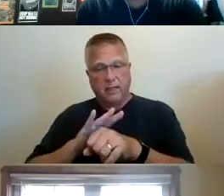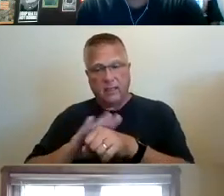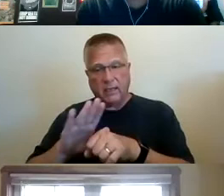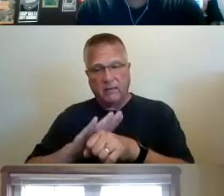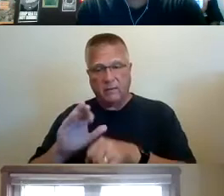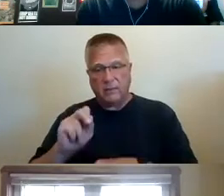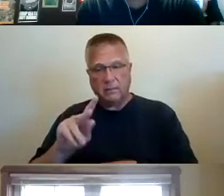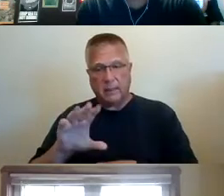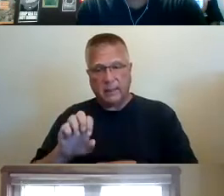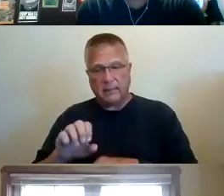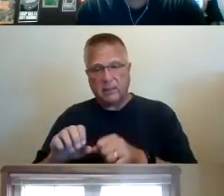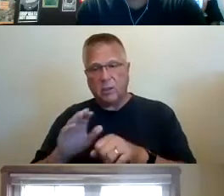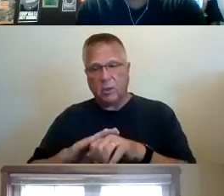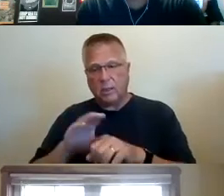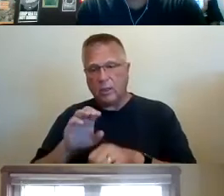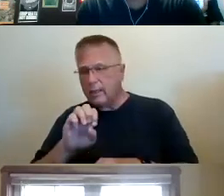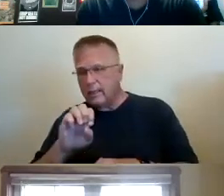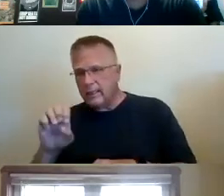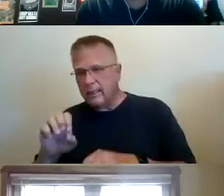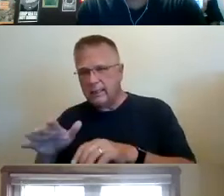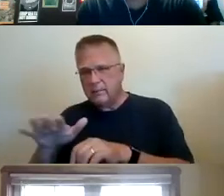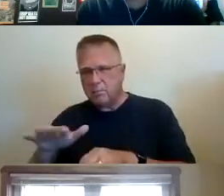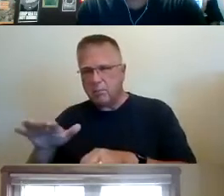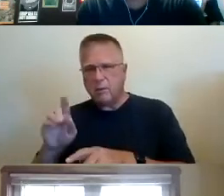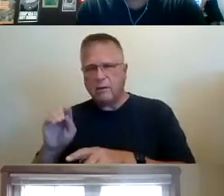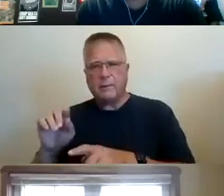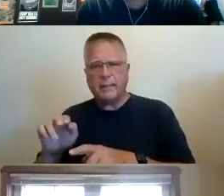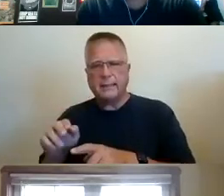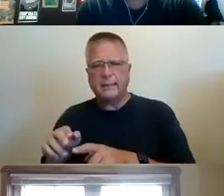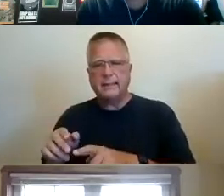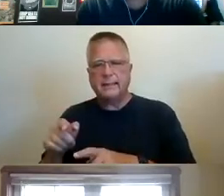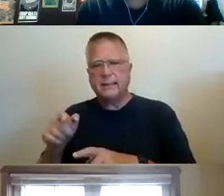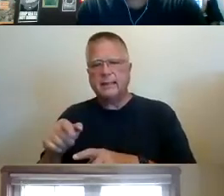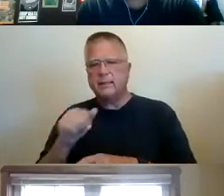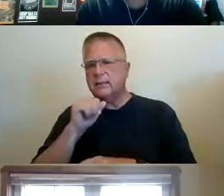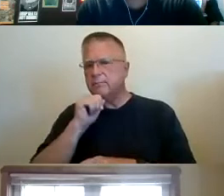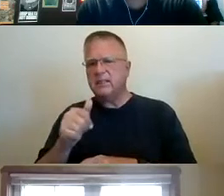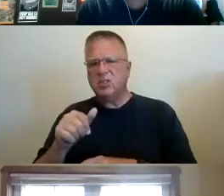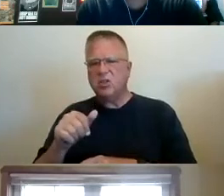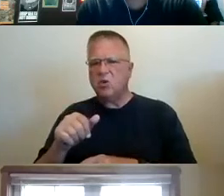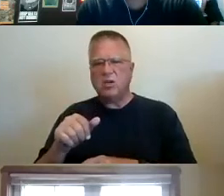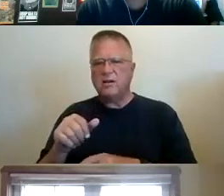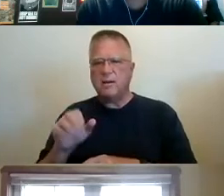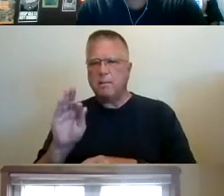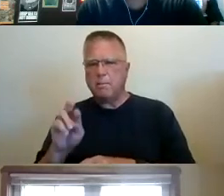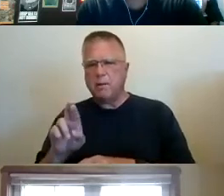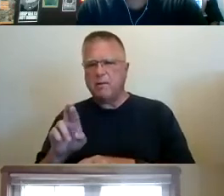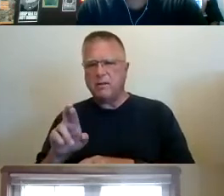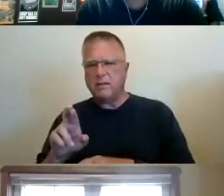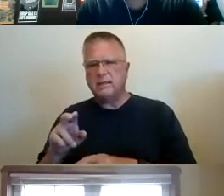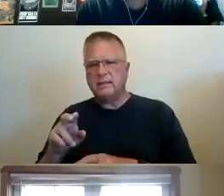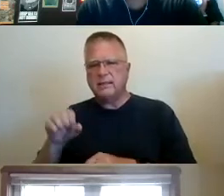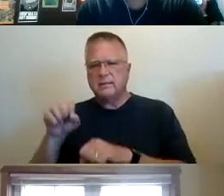segment of Beacon, it would just be a non-buffered bike lane that would go